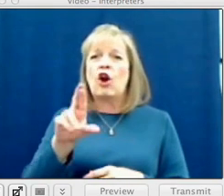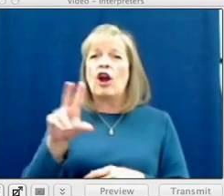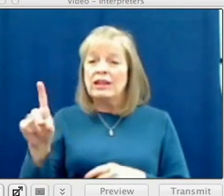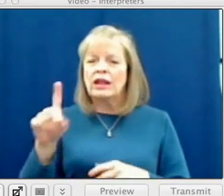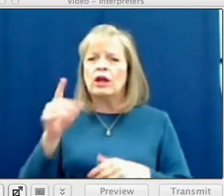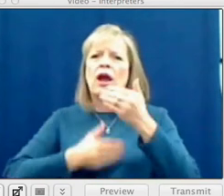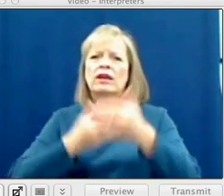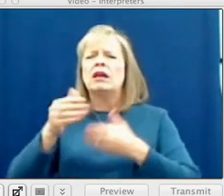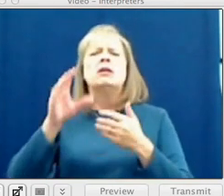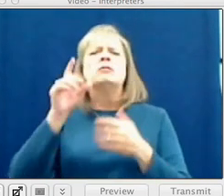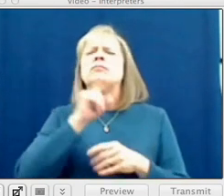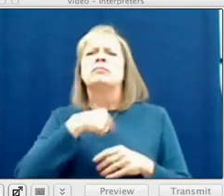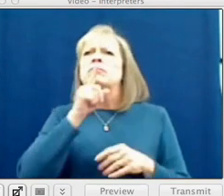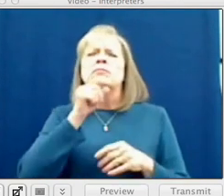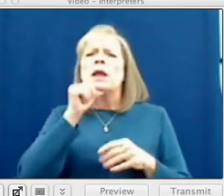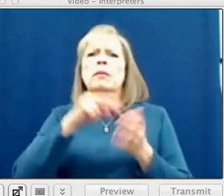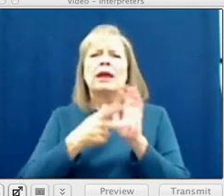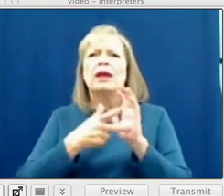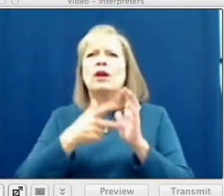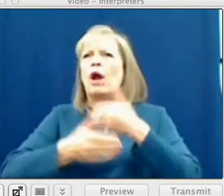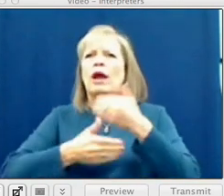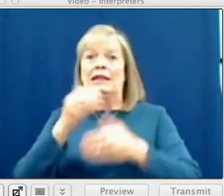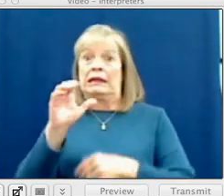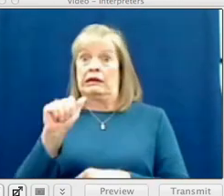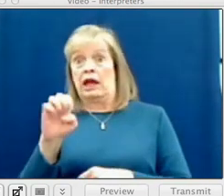know that by sharing cases can be a little bit